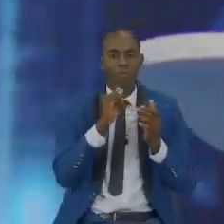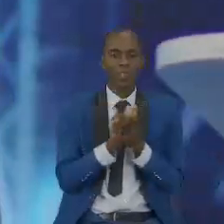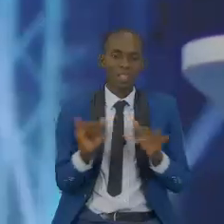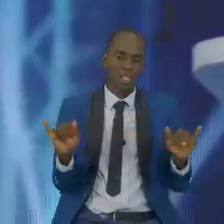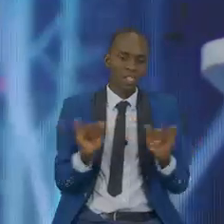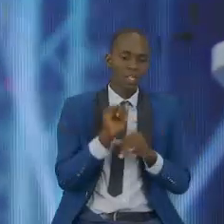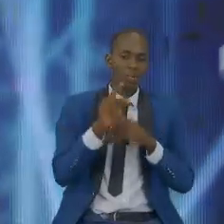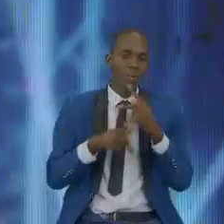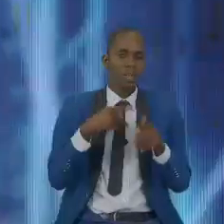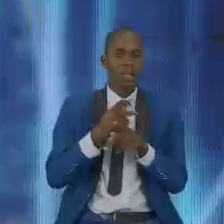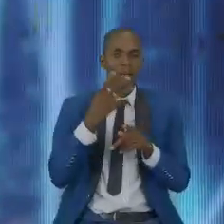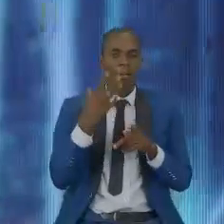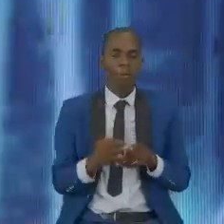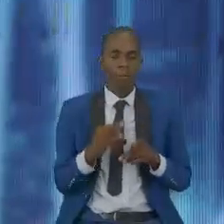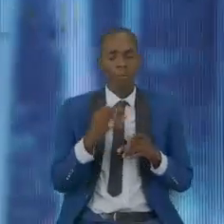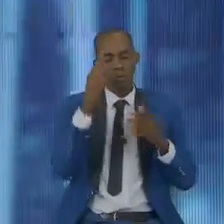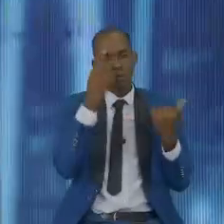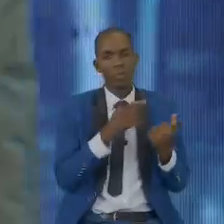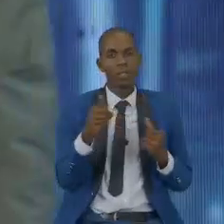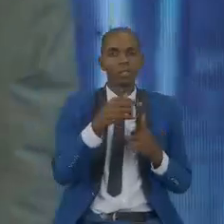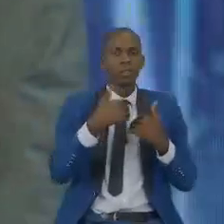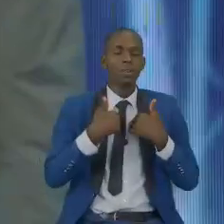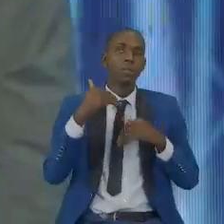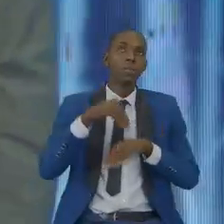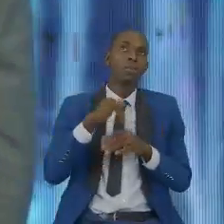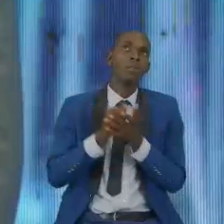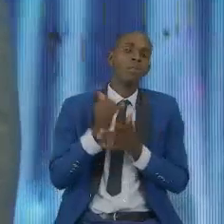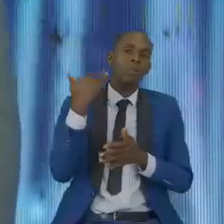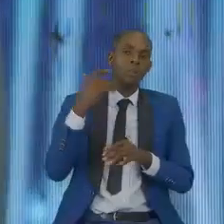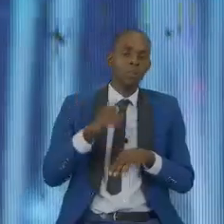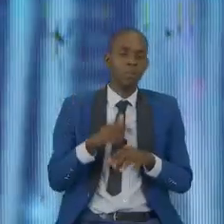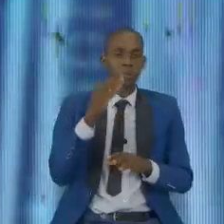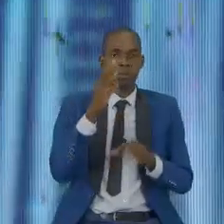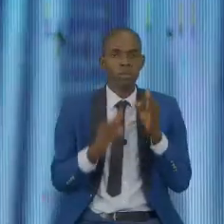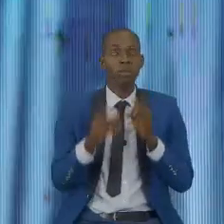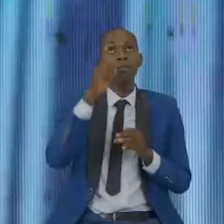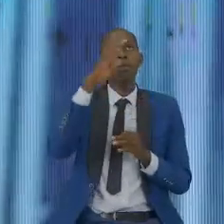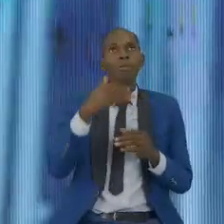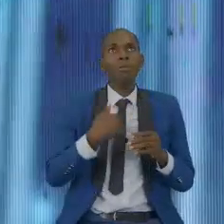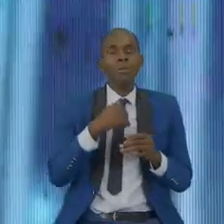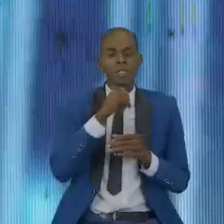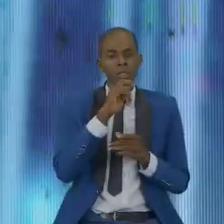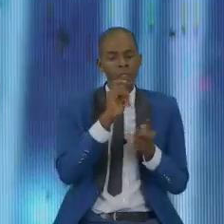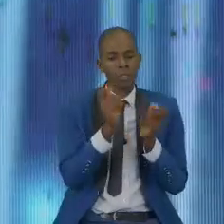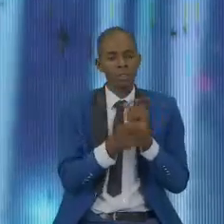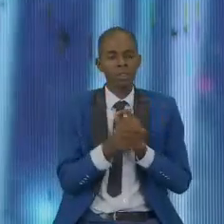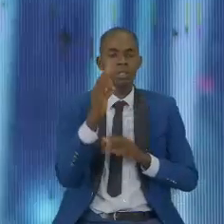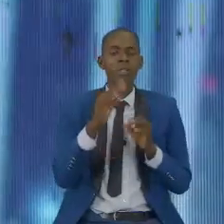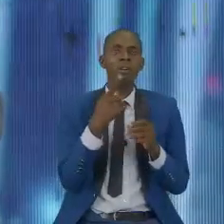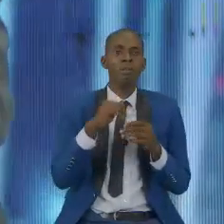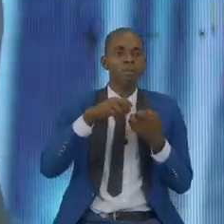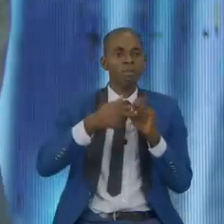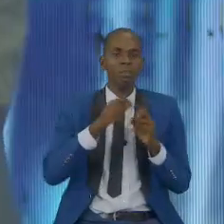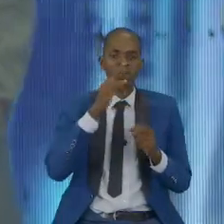faith they had at that time. If God has not changed, and if the problems are still